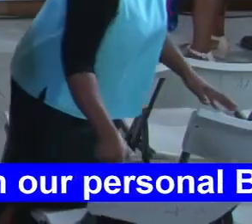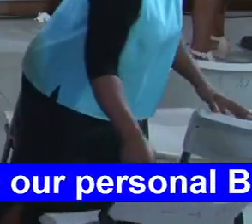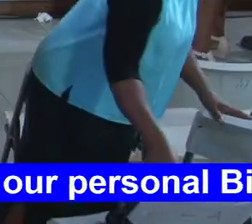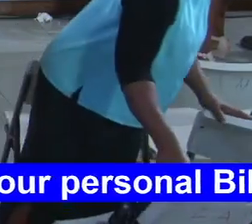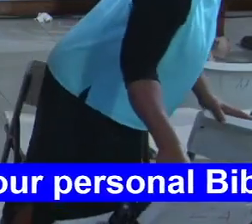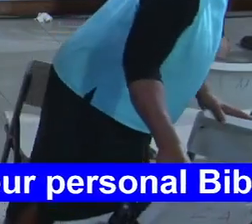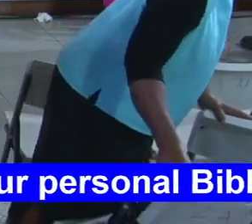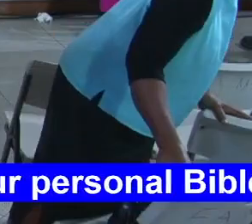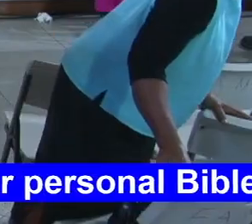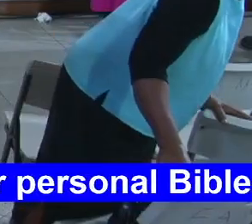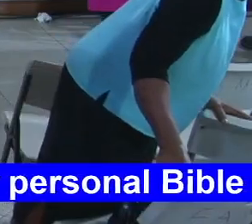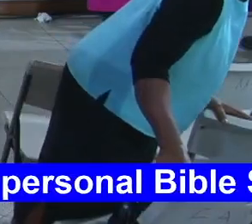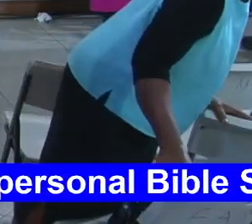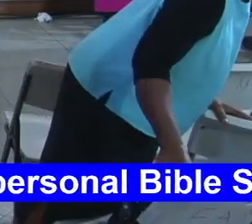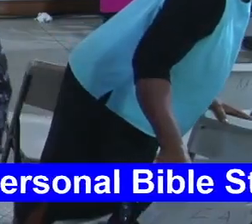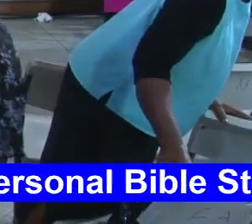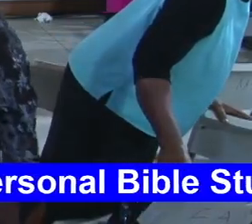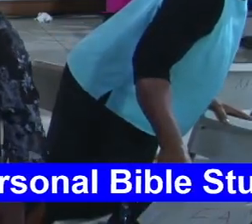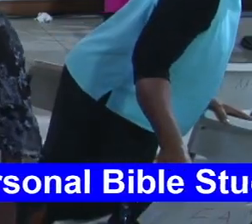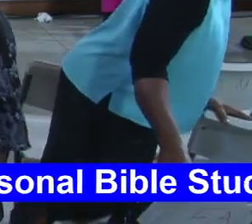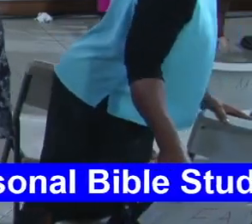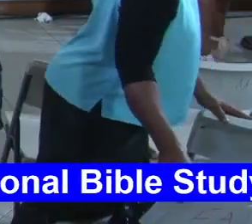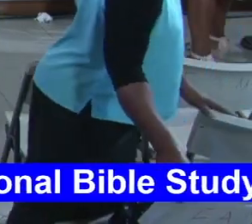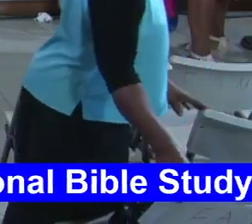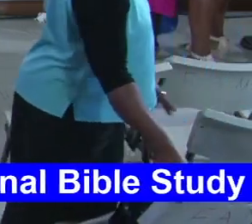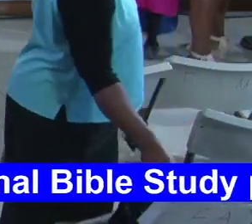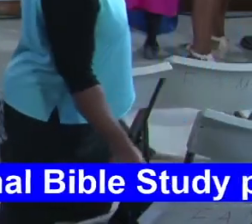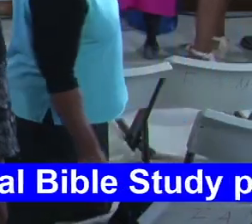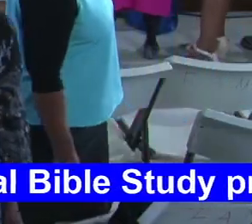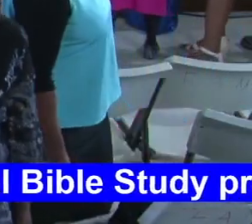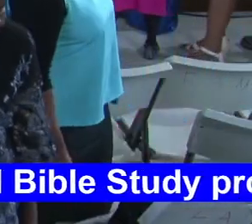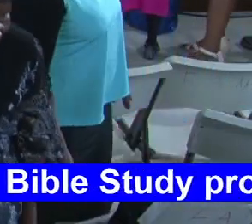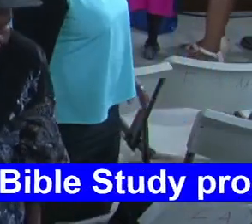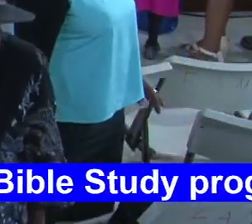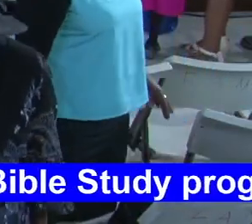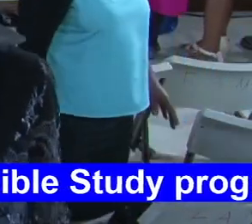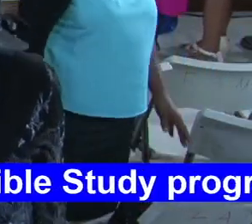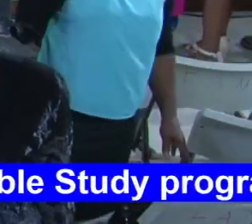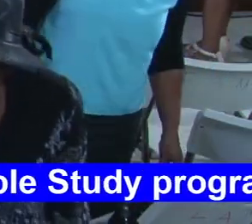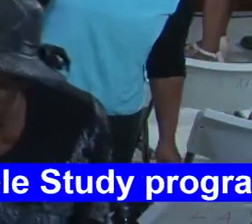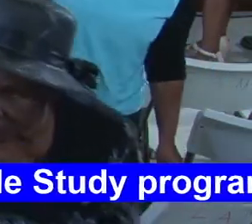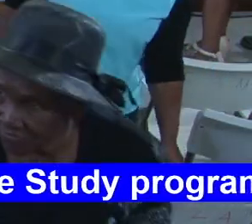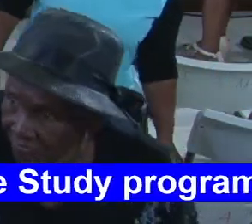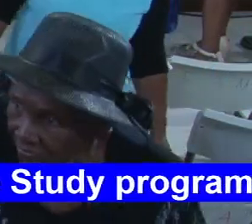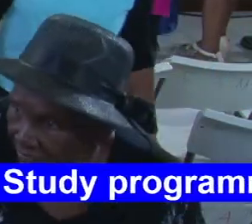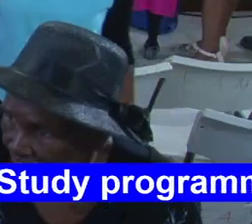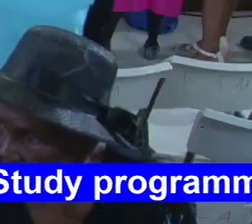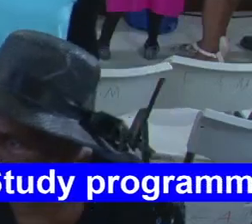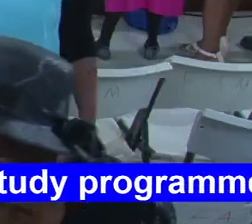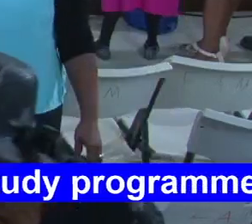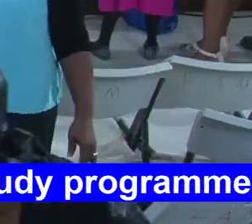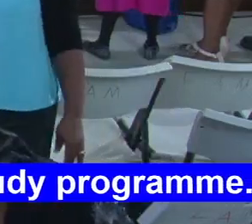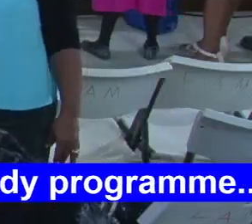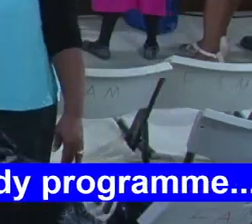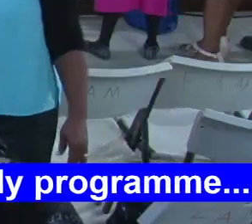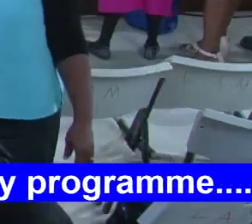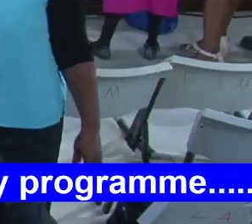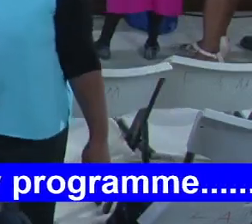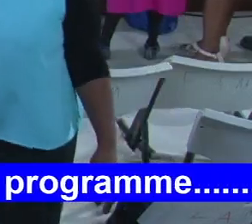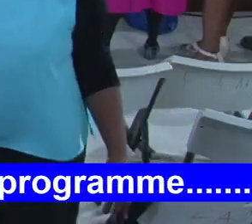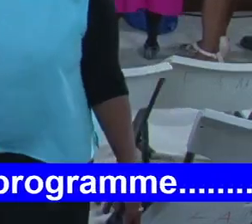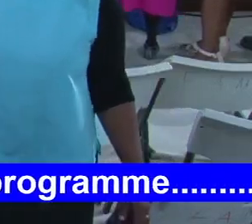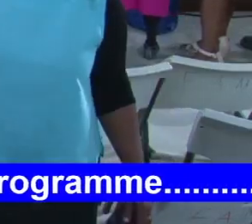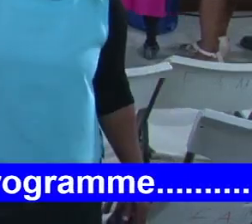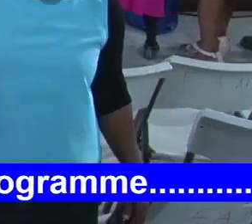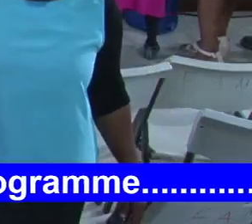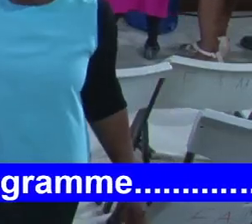to see. Open prison doors, set the captives free. There's a